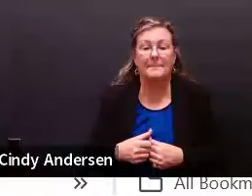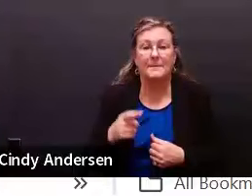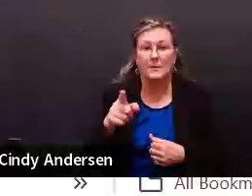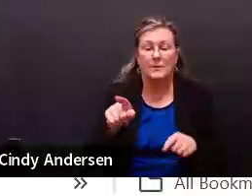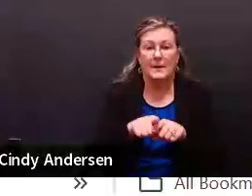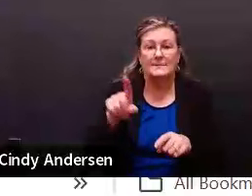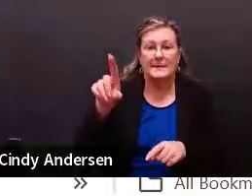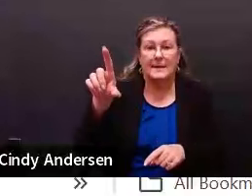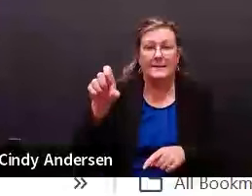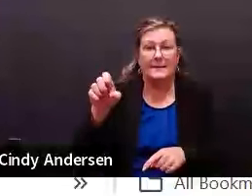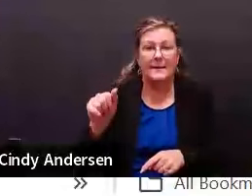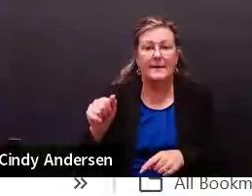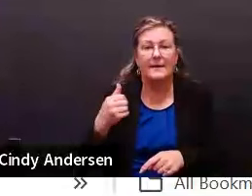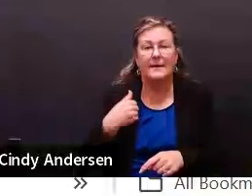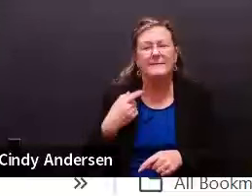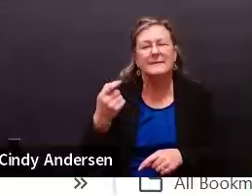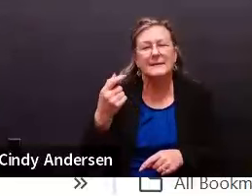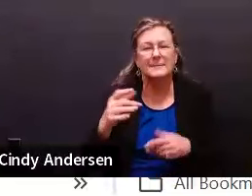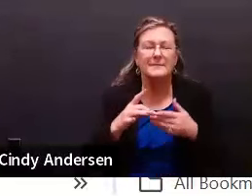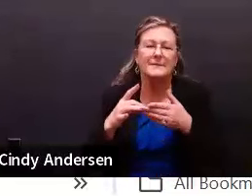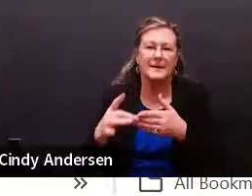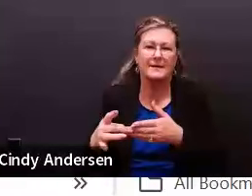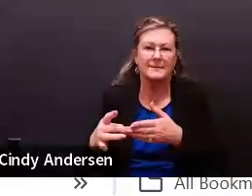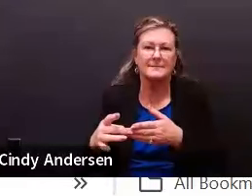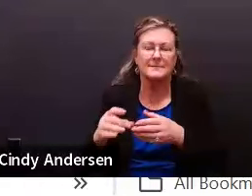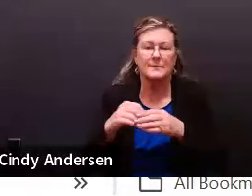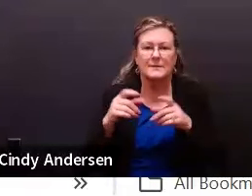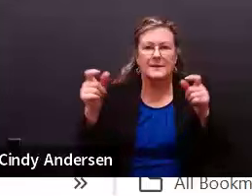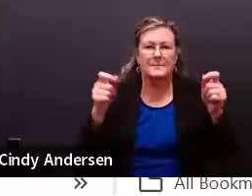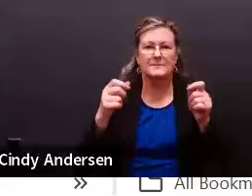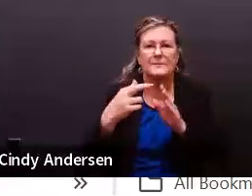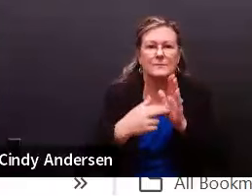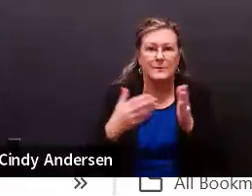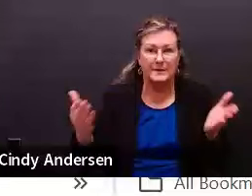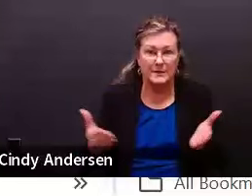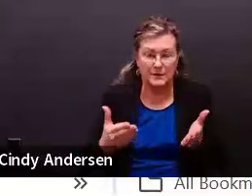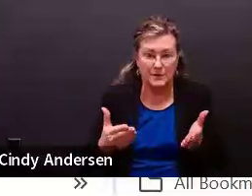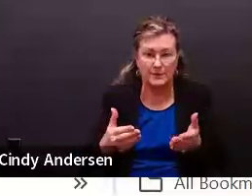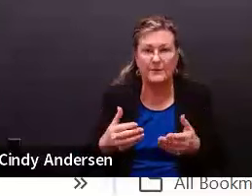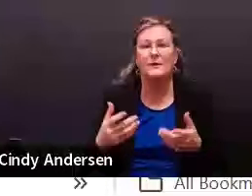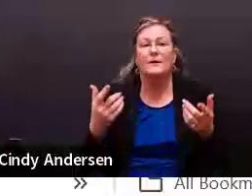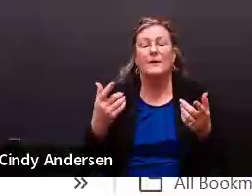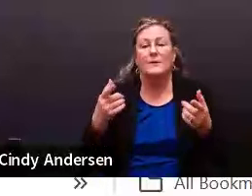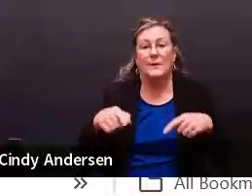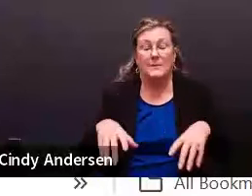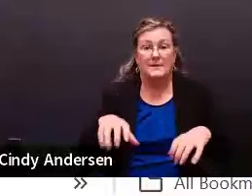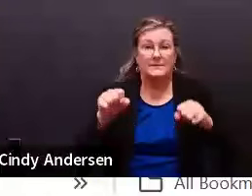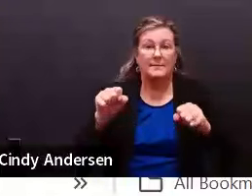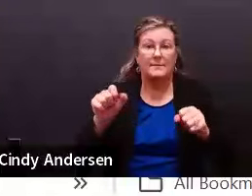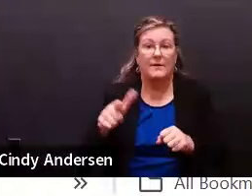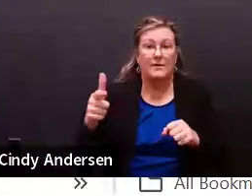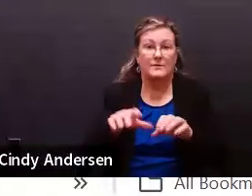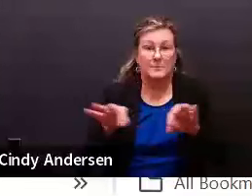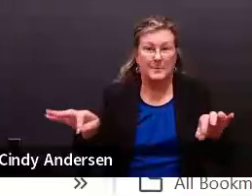as an LEA, there's a little bit of guidance in this administrative rule here that's been put forth when we adopted the alternate diploma